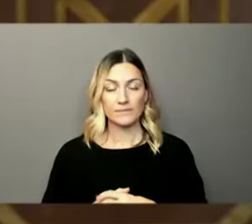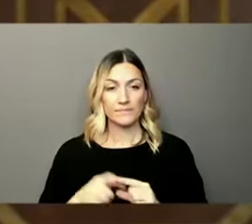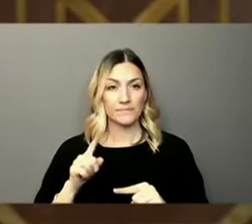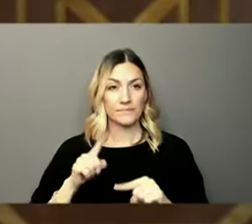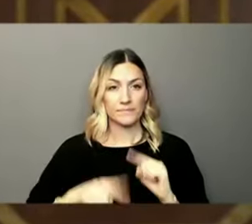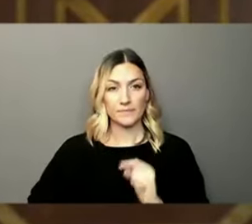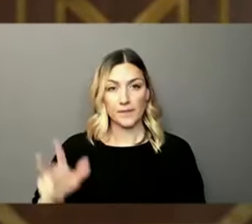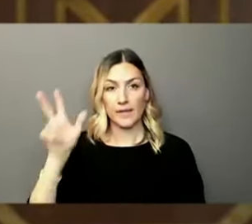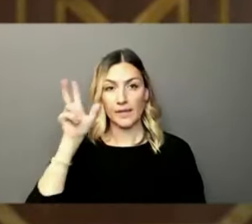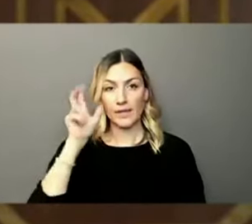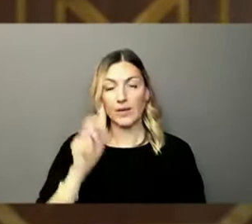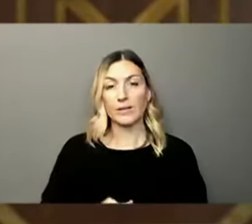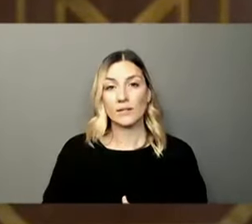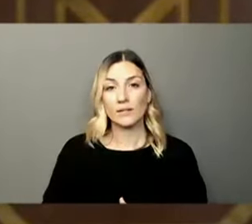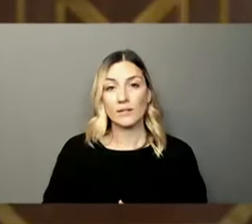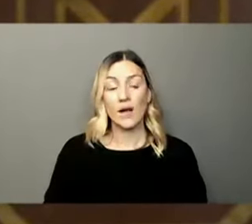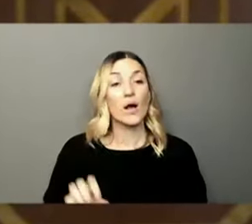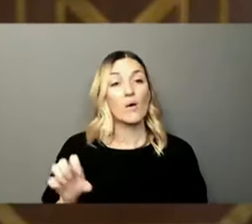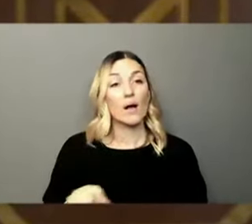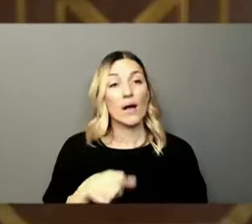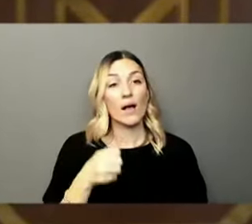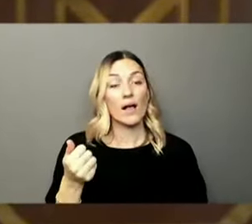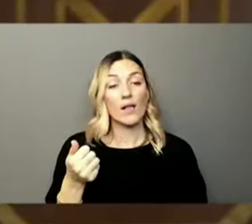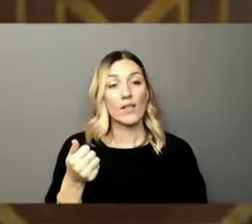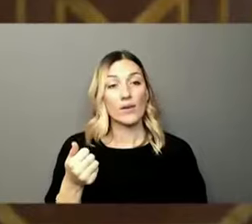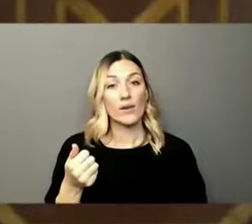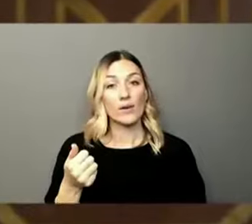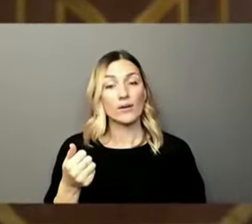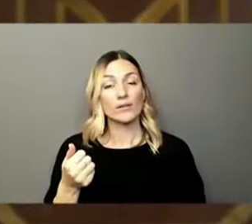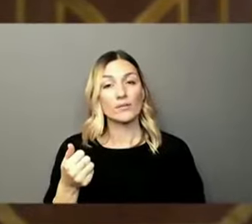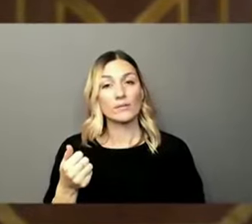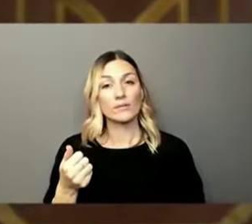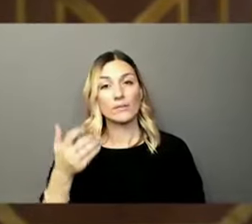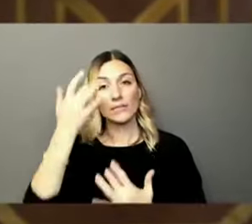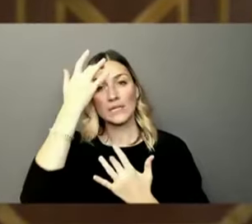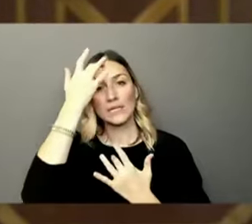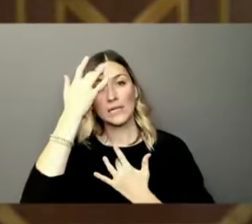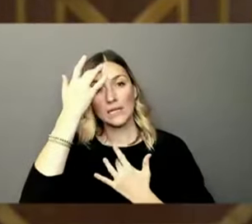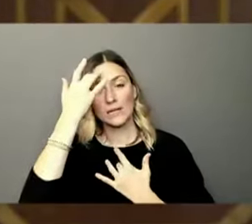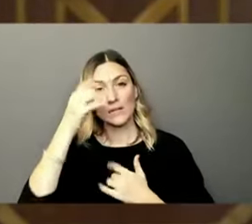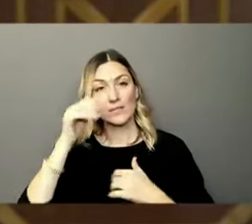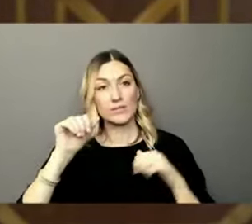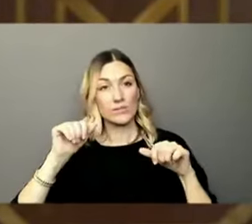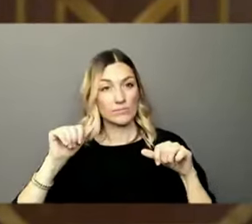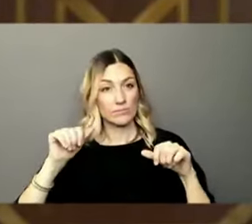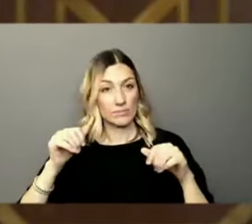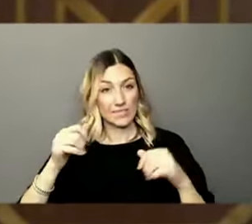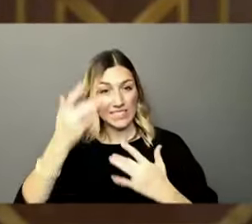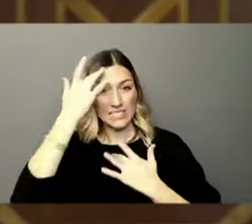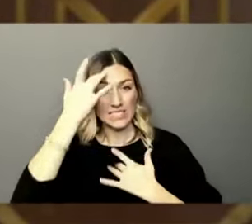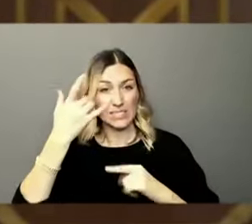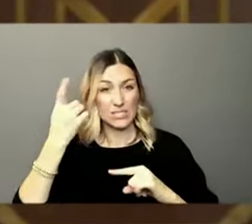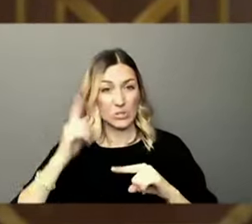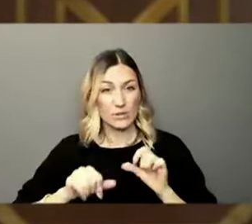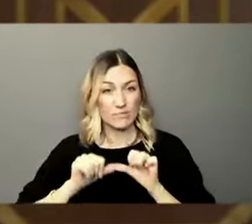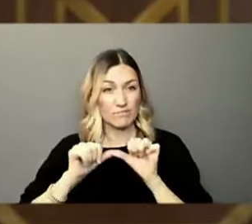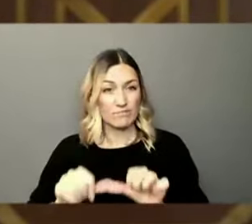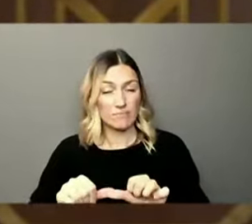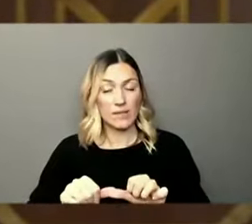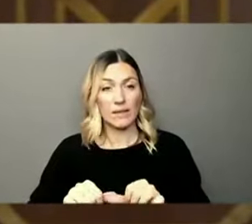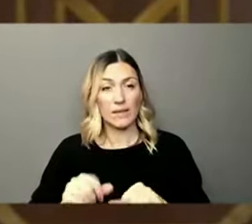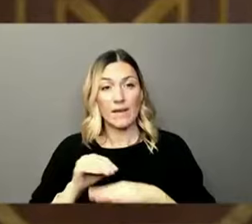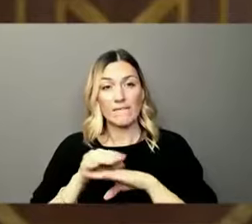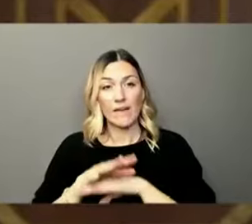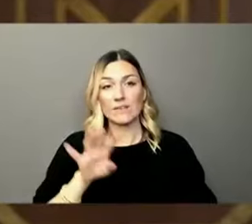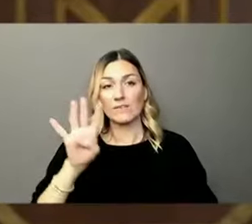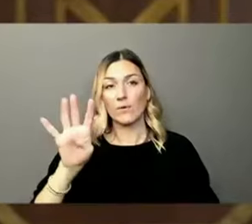MPCFS, is also linked to a viral illness, a flu-like illness. It's a debilitating disease that affects 4.3 million people